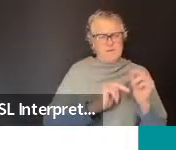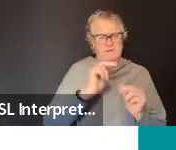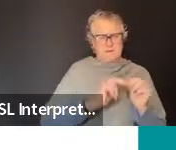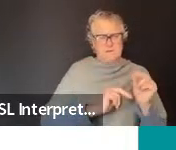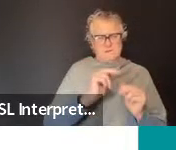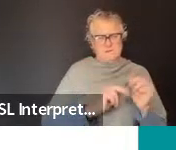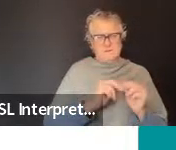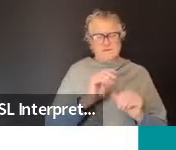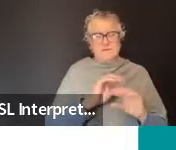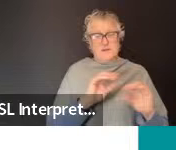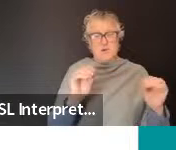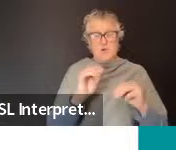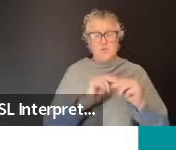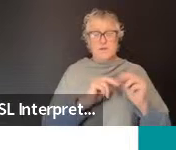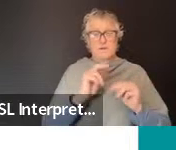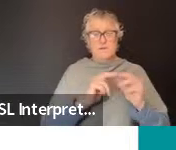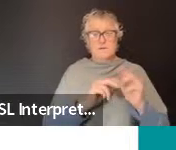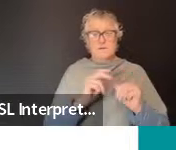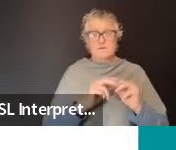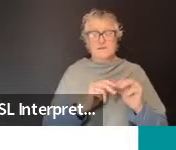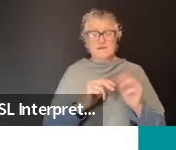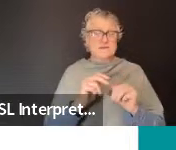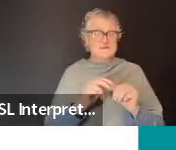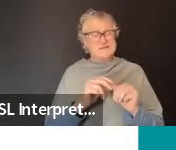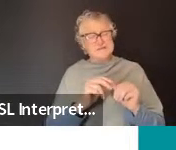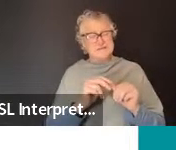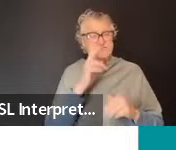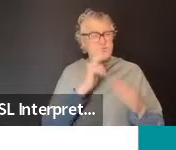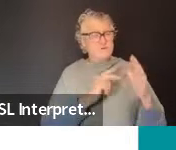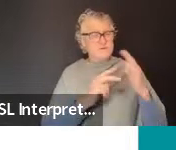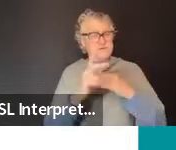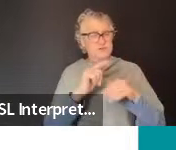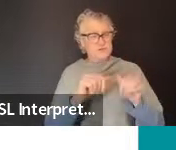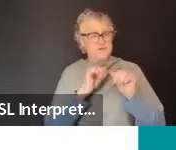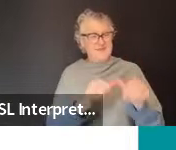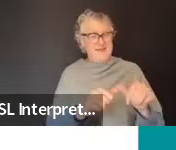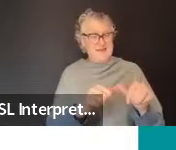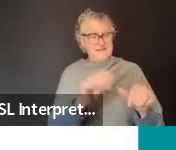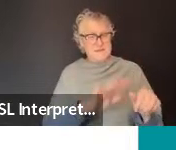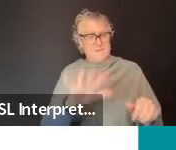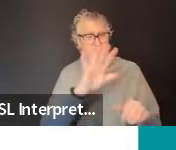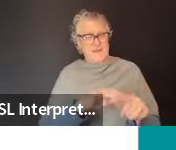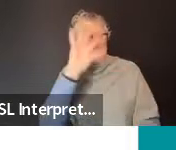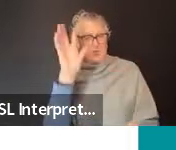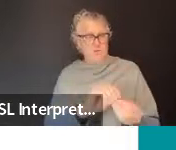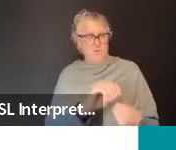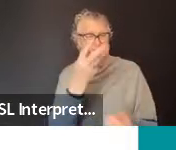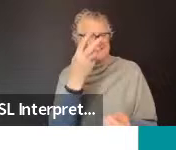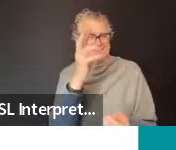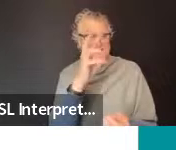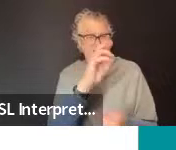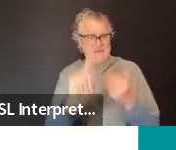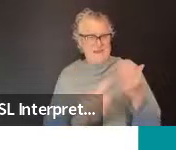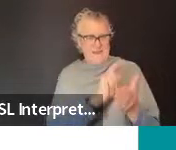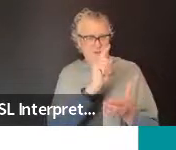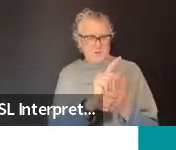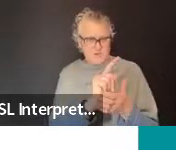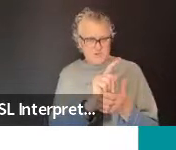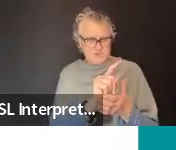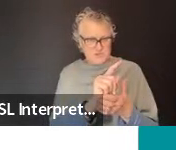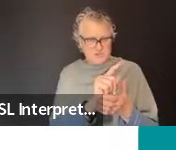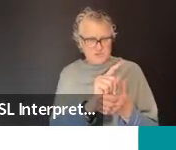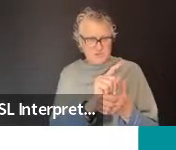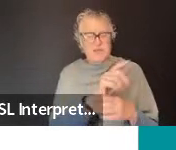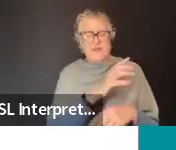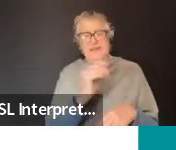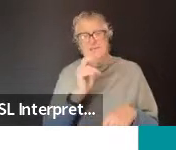build is forecast to last 16 hours, starting at 5 a.m. and going all the way till 9 p.m. And then the northbound congestion is